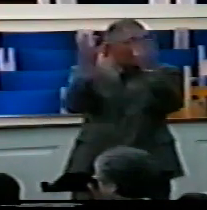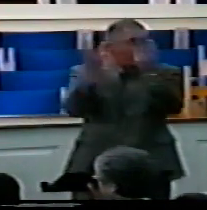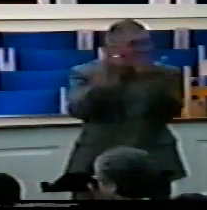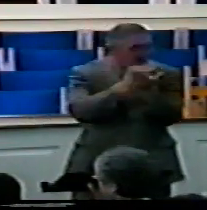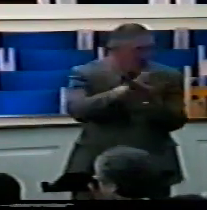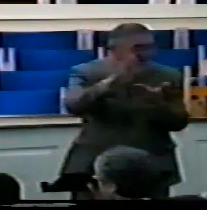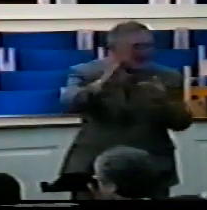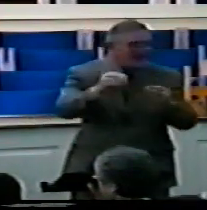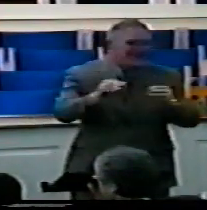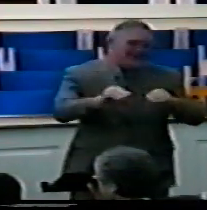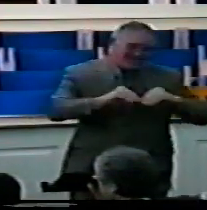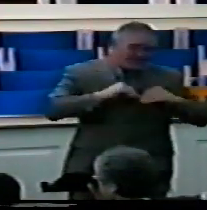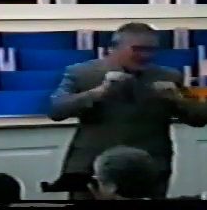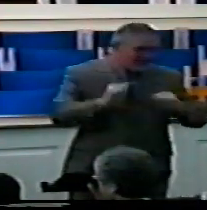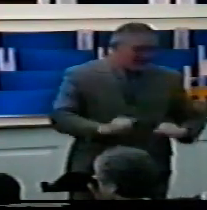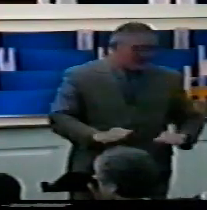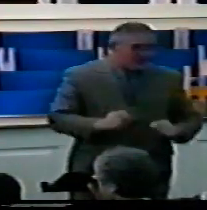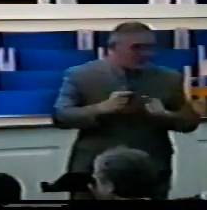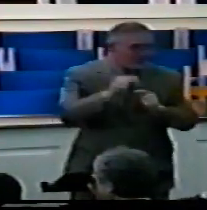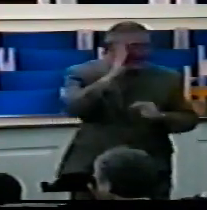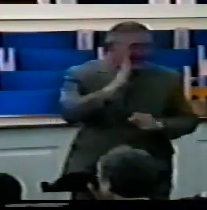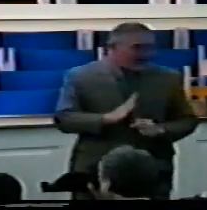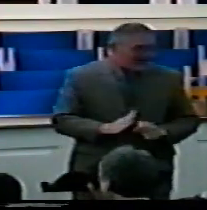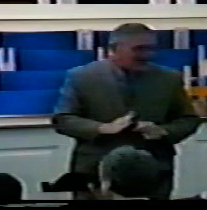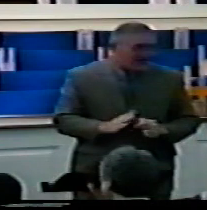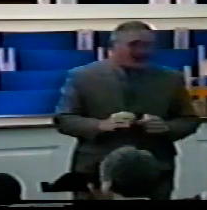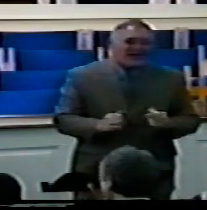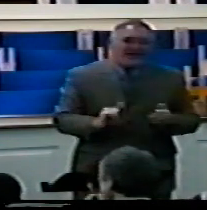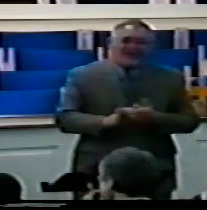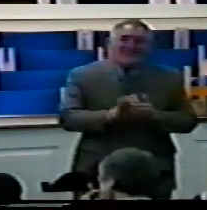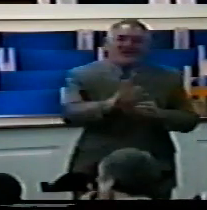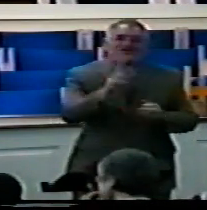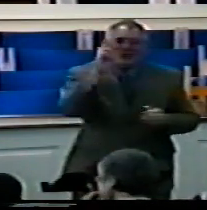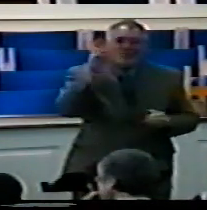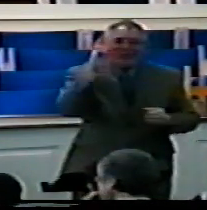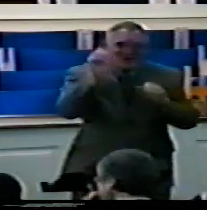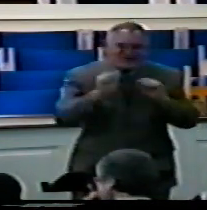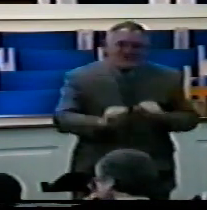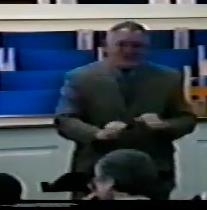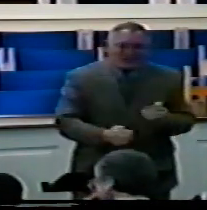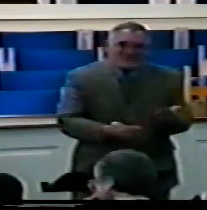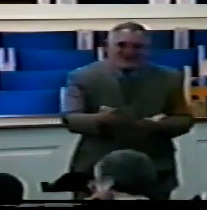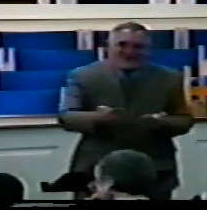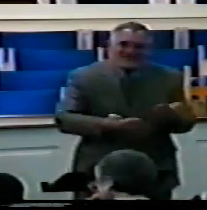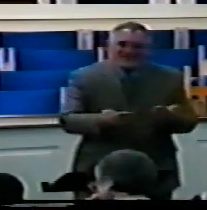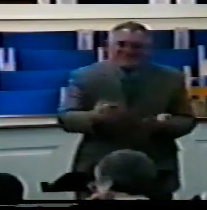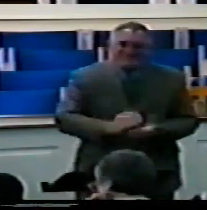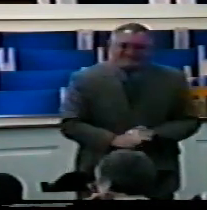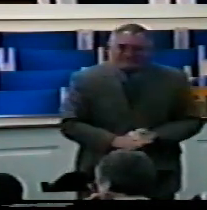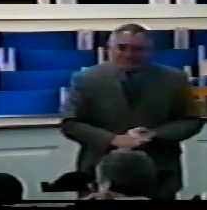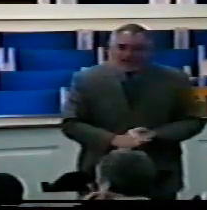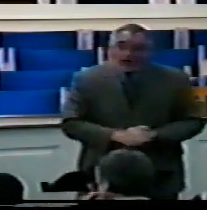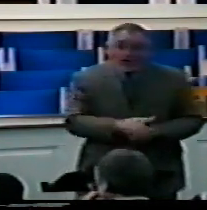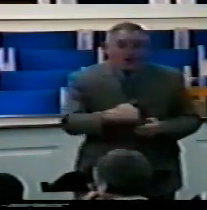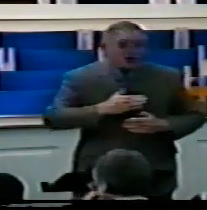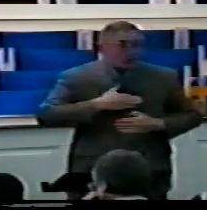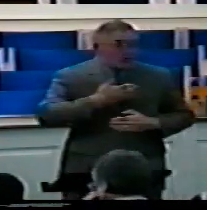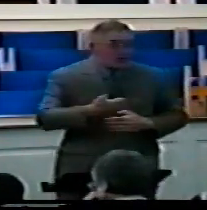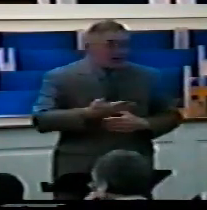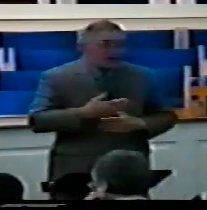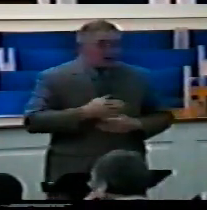and acceptable unto him. Tonight, are you willing to pay the